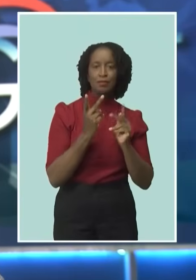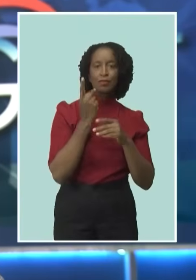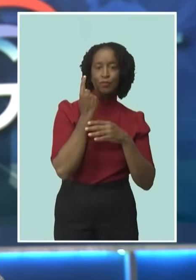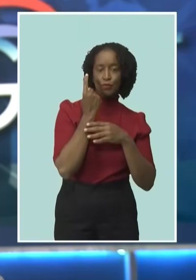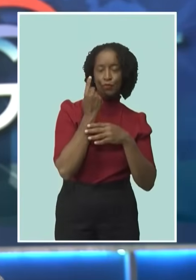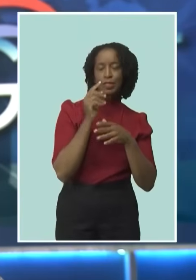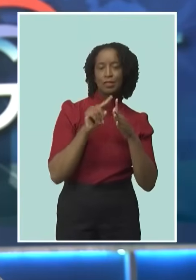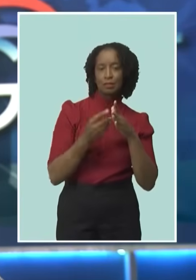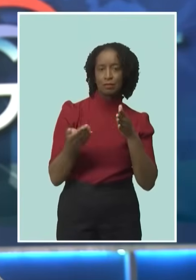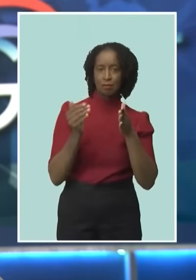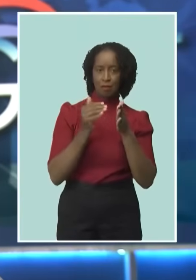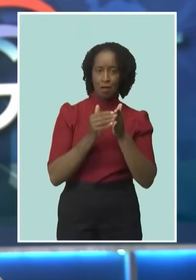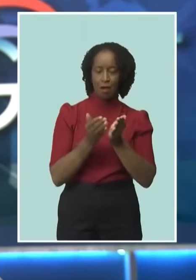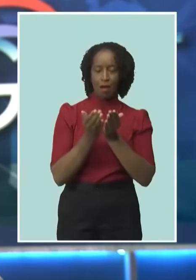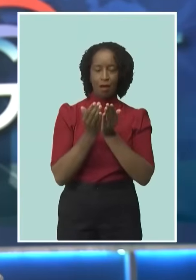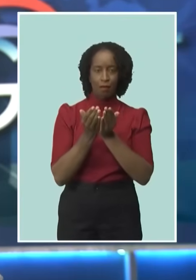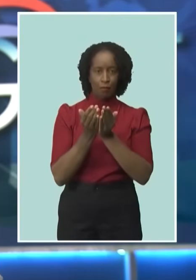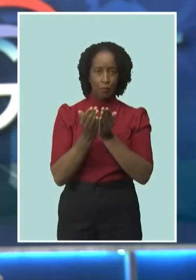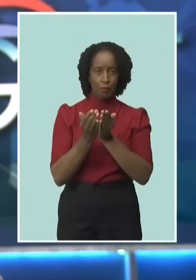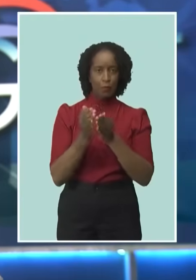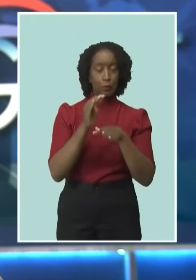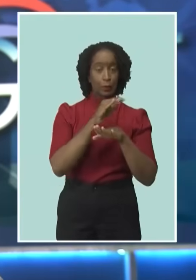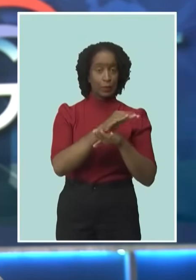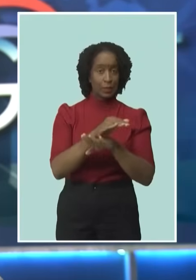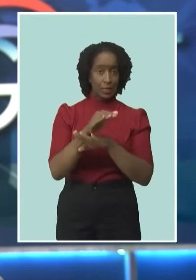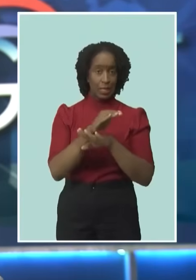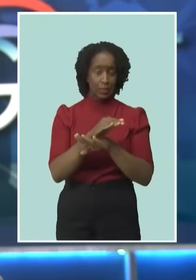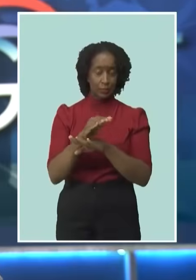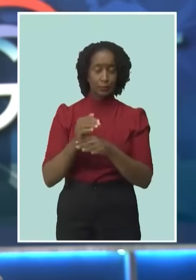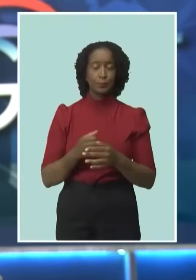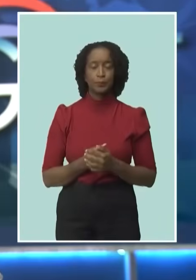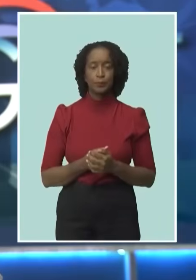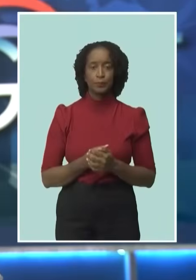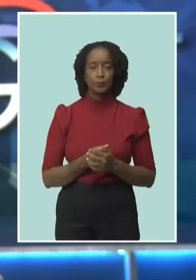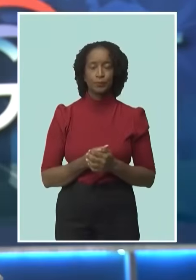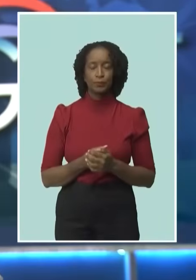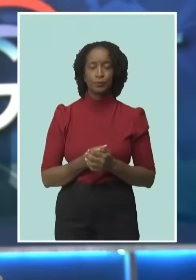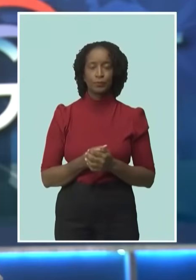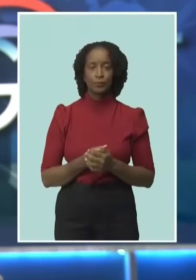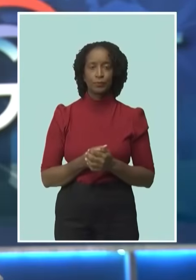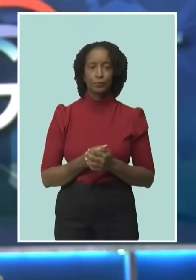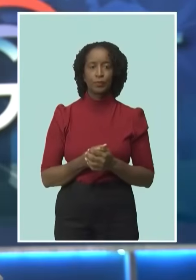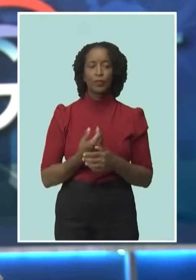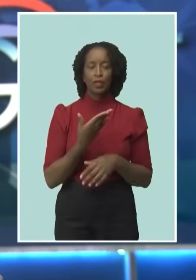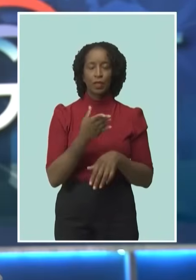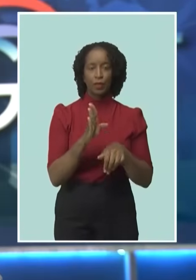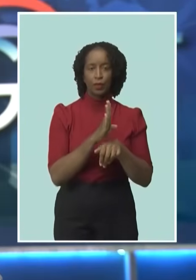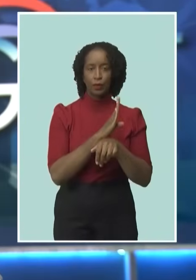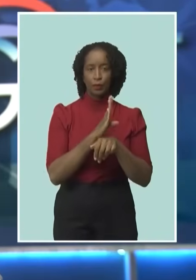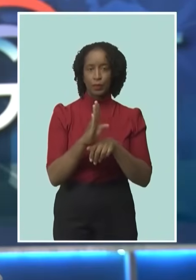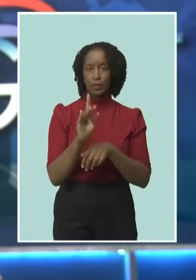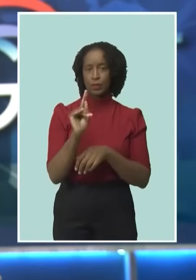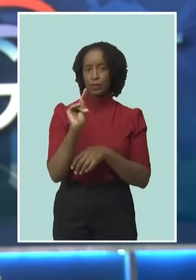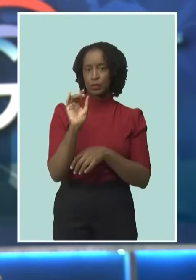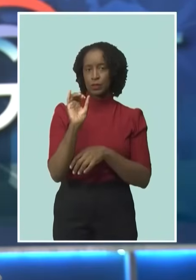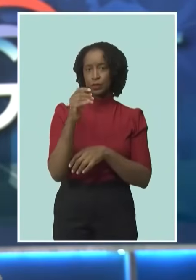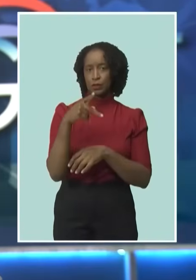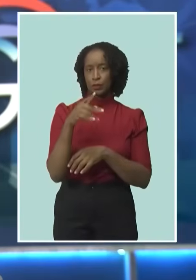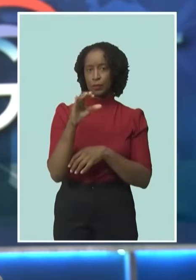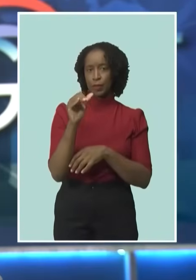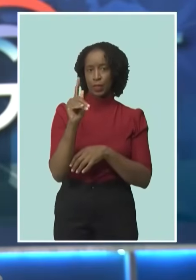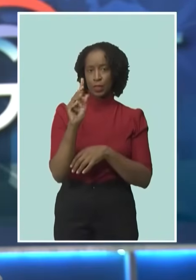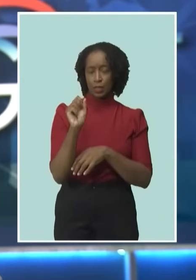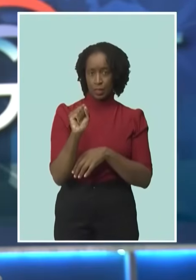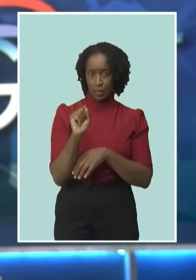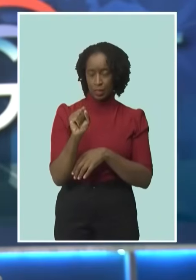launched by Top Cat Cruises Barbados. The Business Report's Trevor Thorpe met with Managing Director Sean Morris aboard the vessel to learn